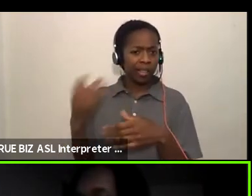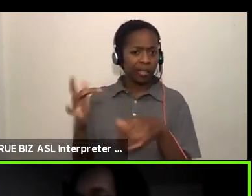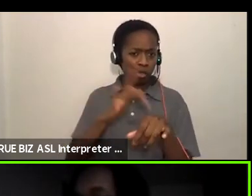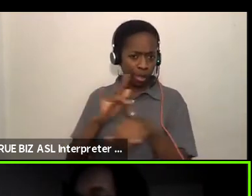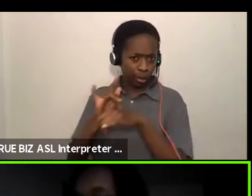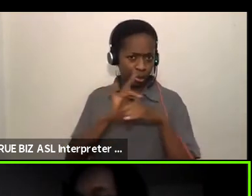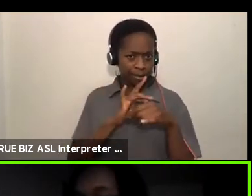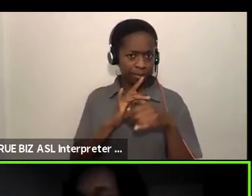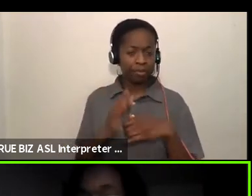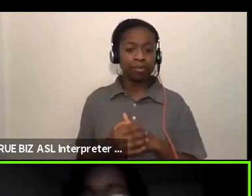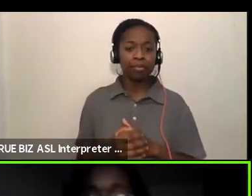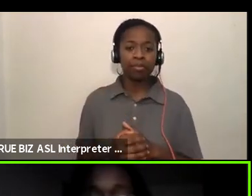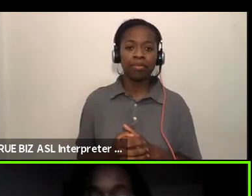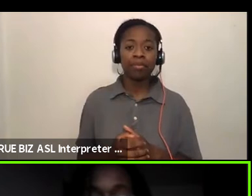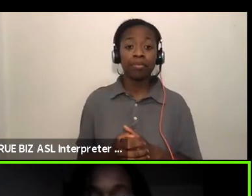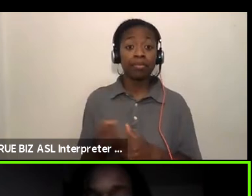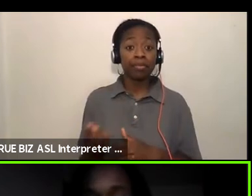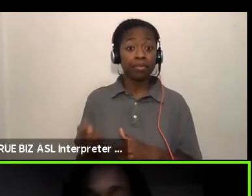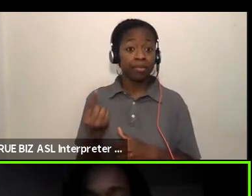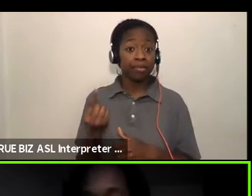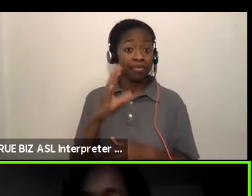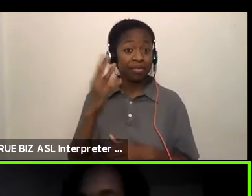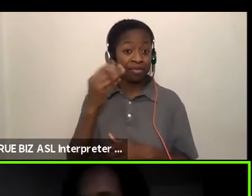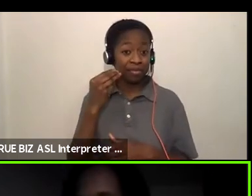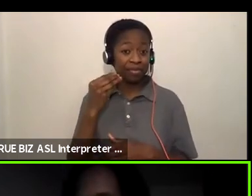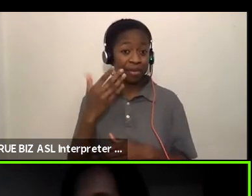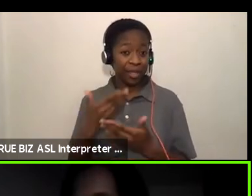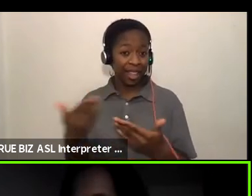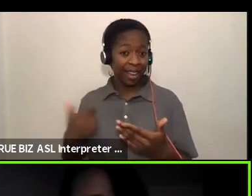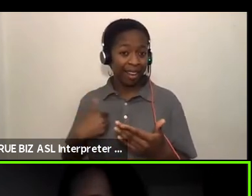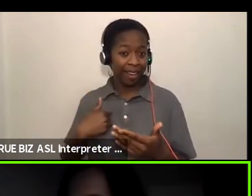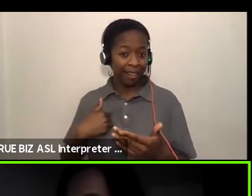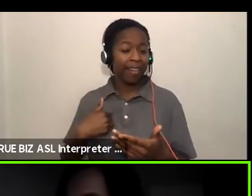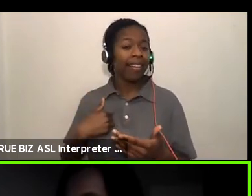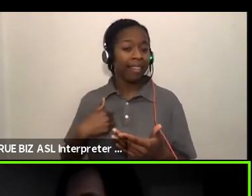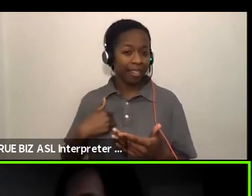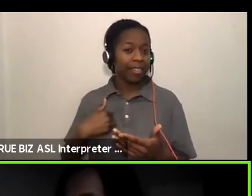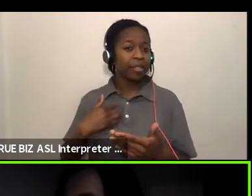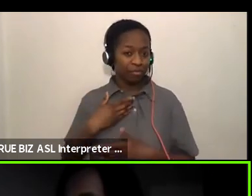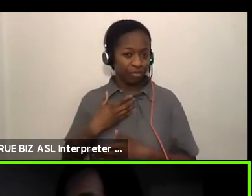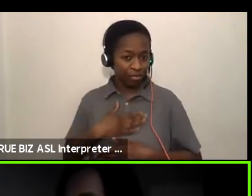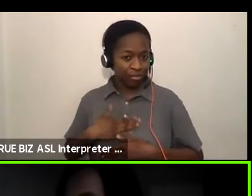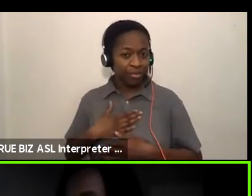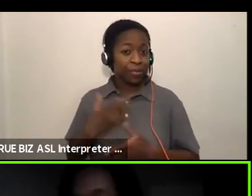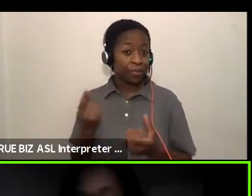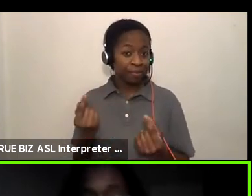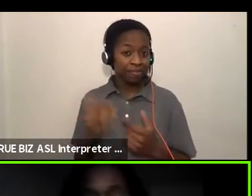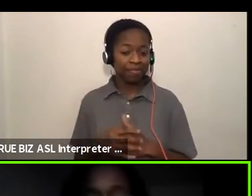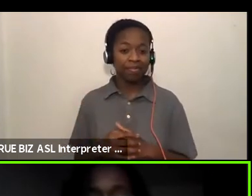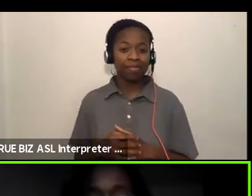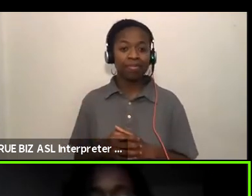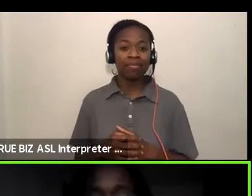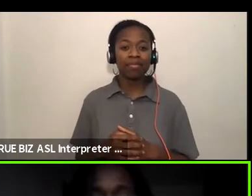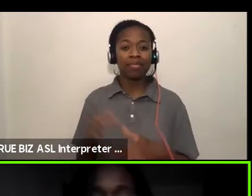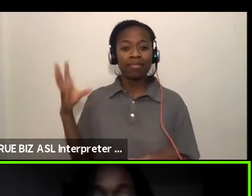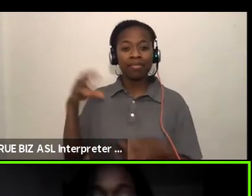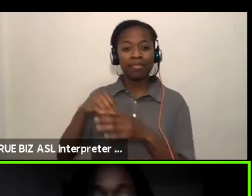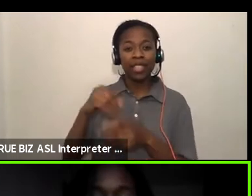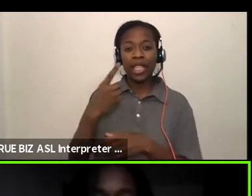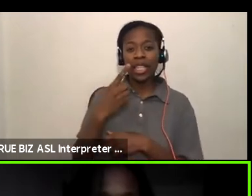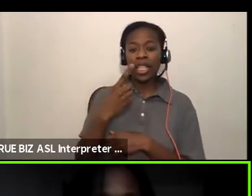One beautiful thing I was appreciative of was being a part of Red Eyes